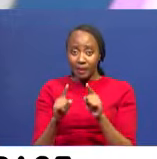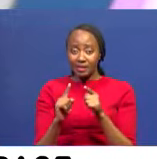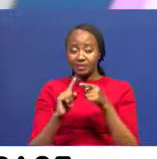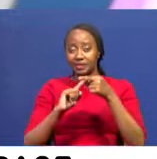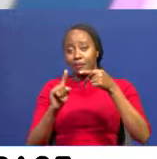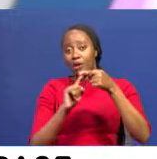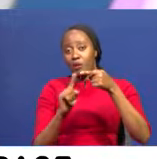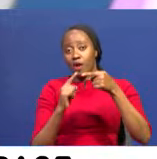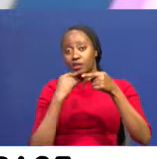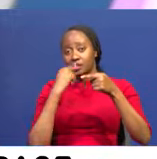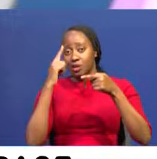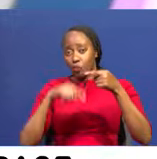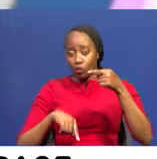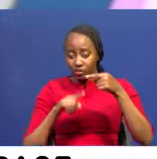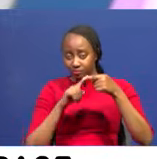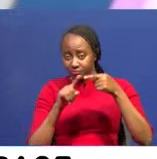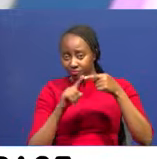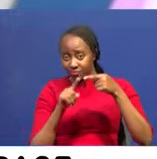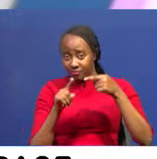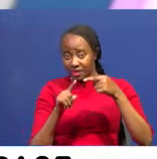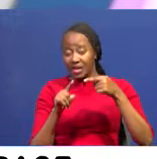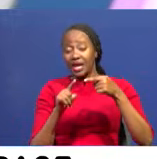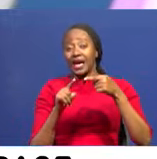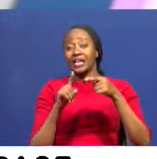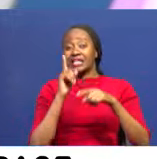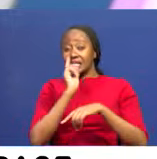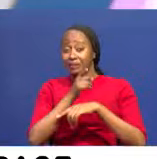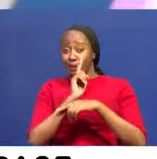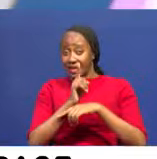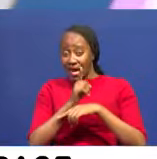in a multidisciplinary team aspect. So if you go to